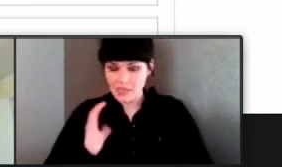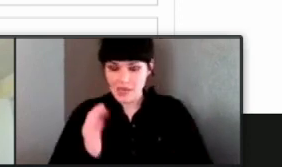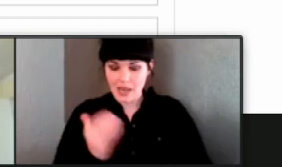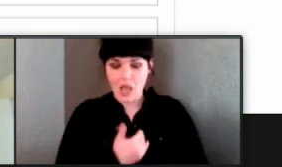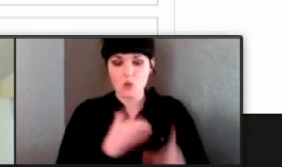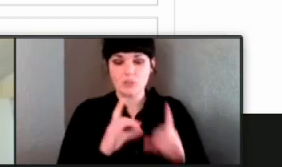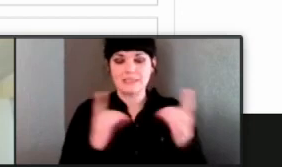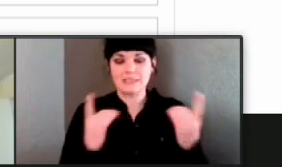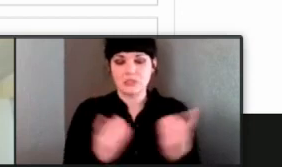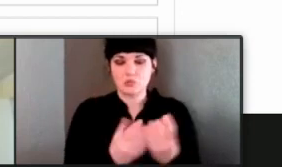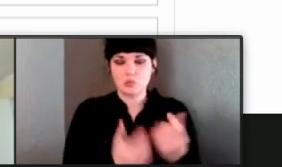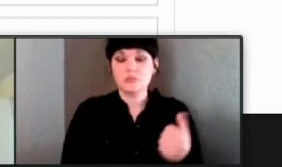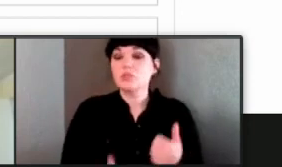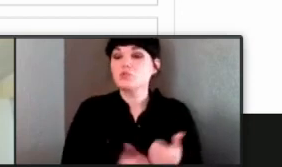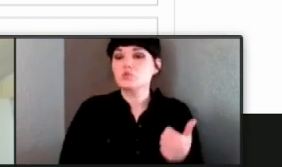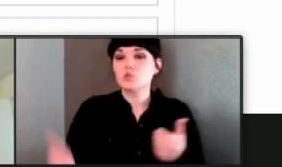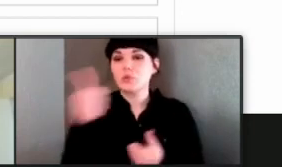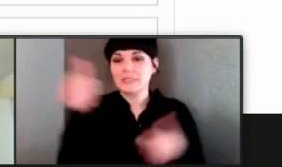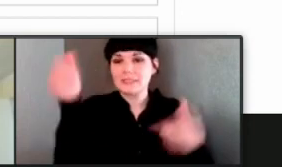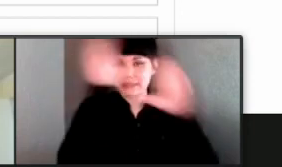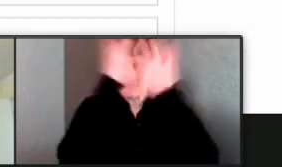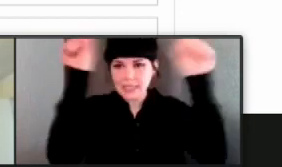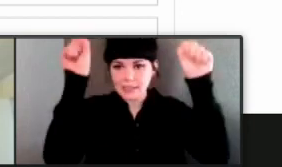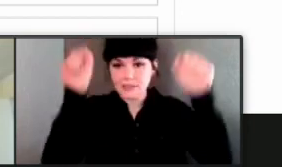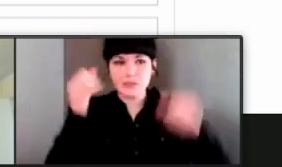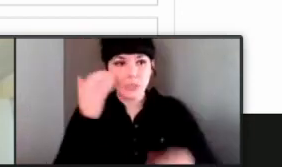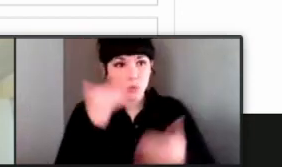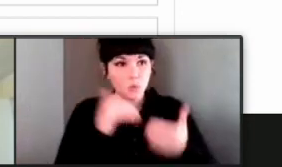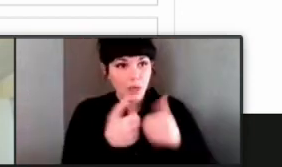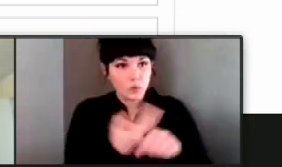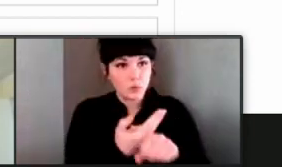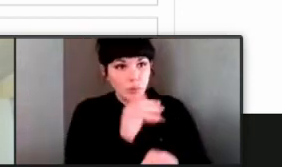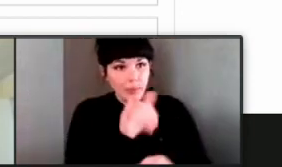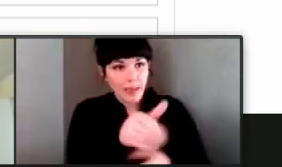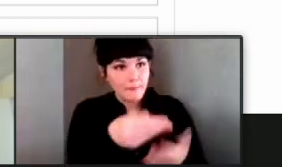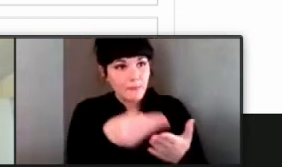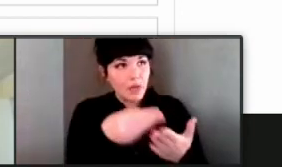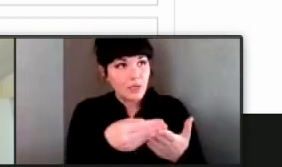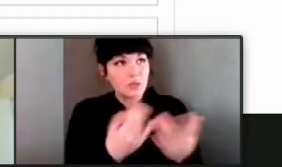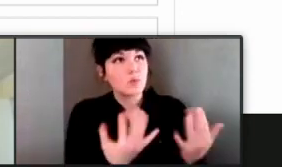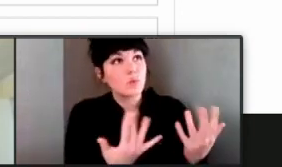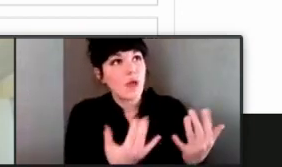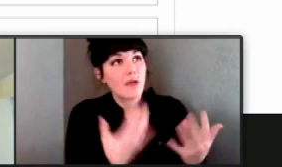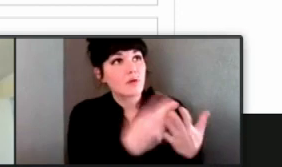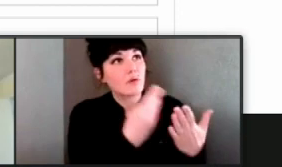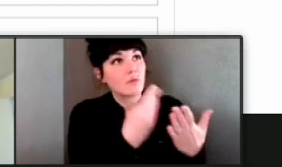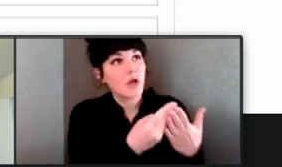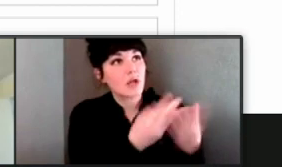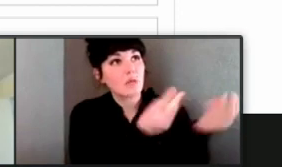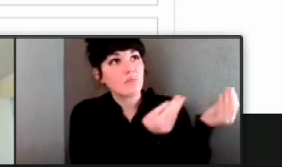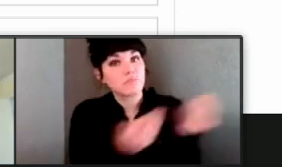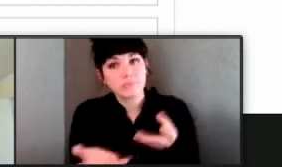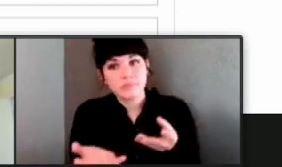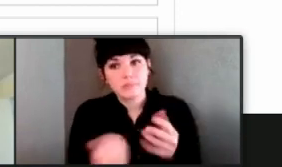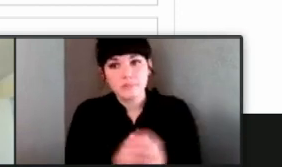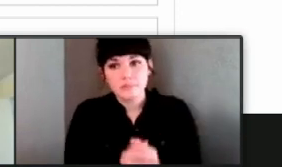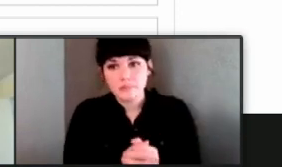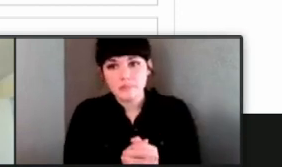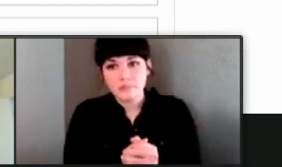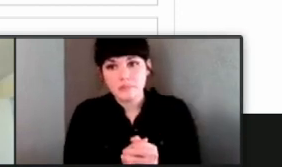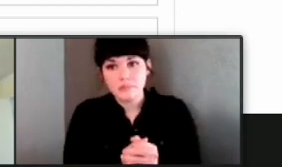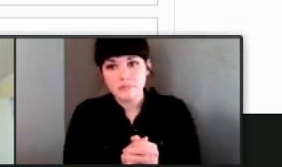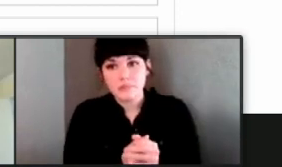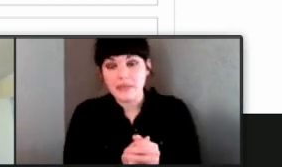of how to spend that money. They need the funds released. It's not that there's money sitting there and no one is willing to be